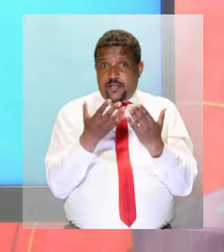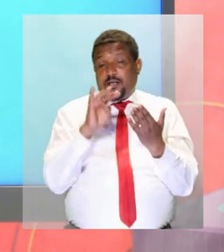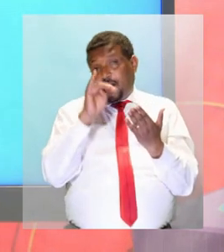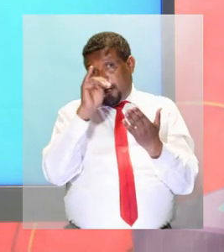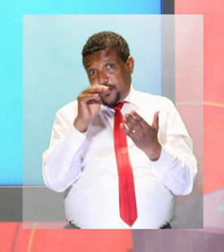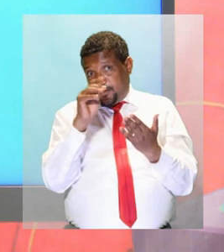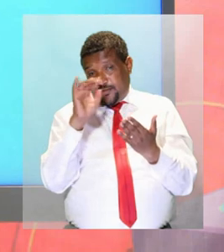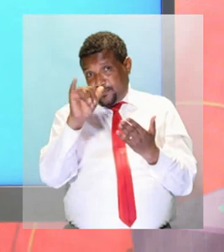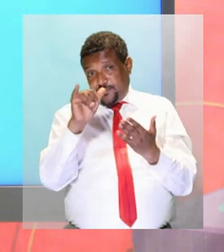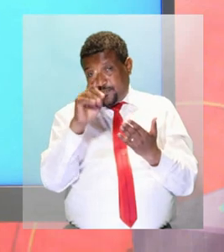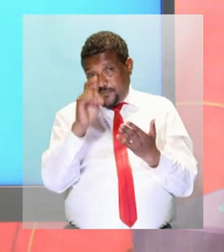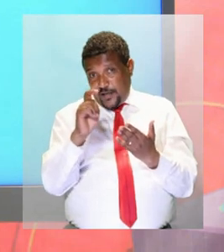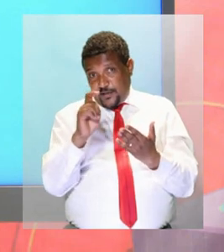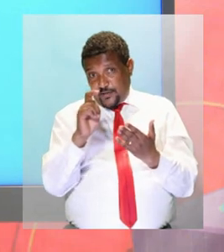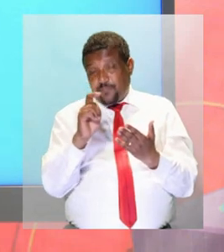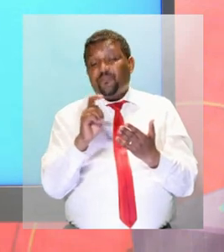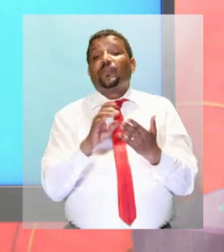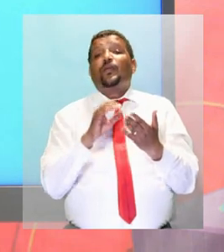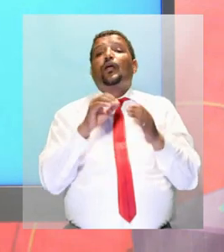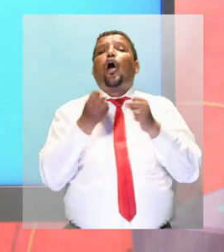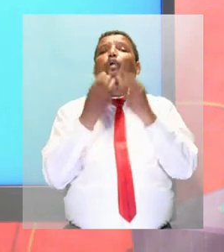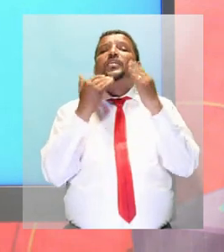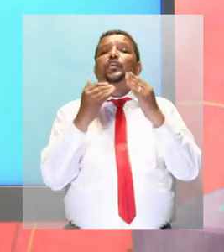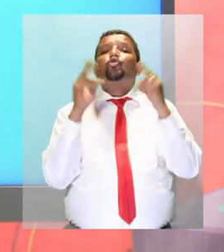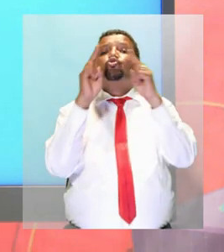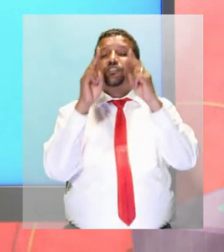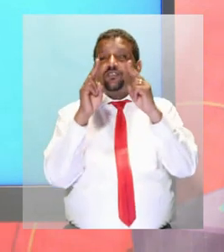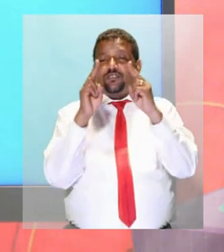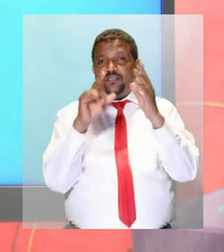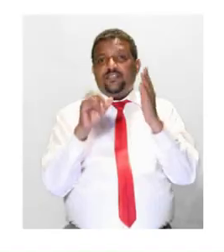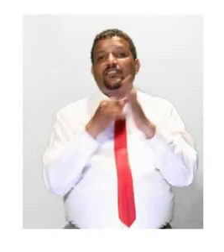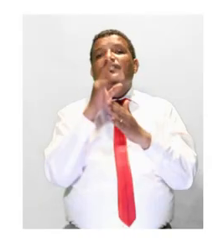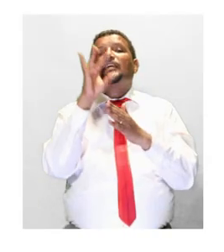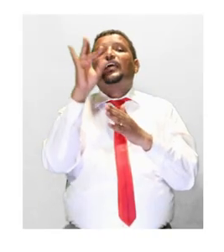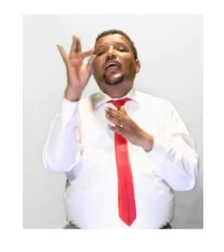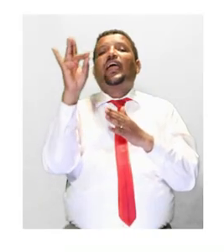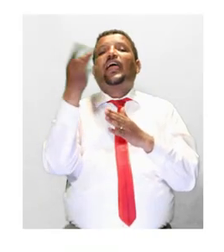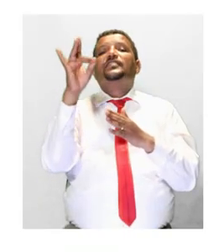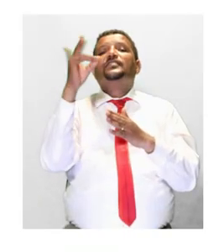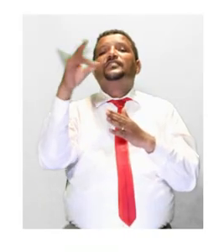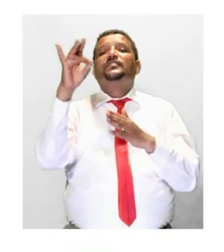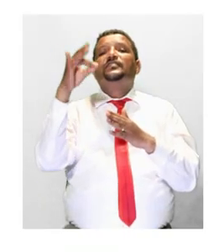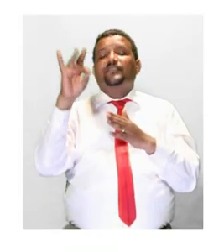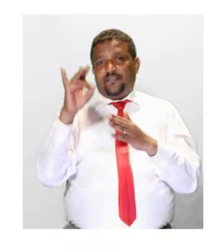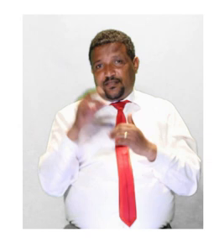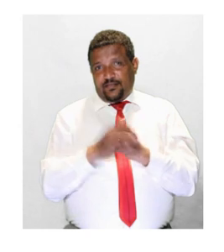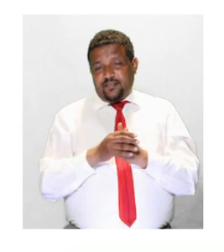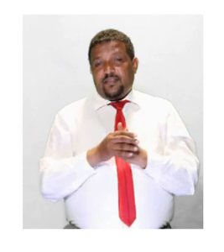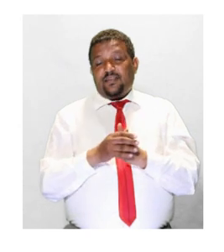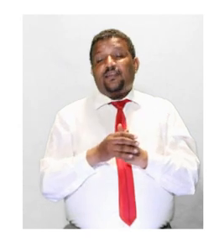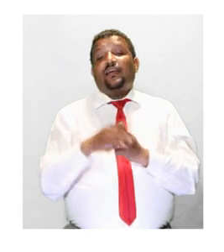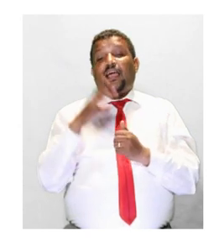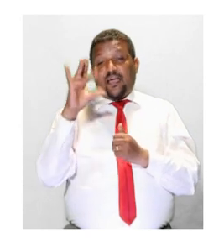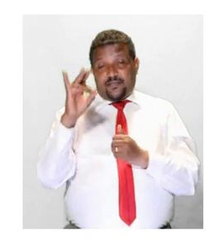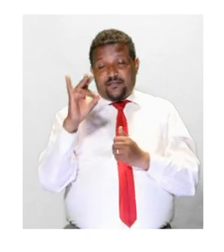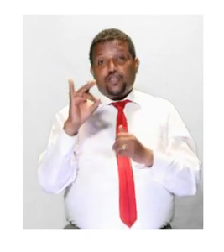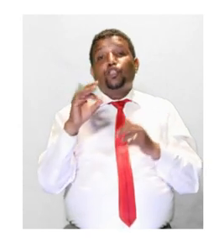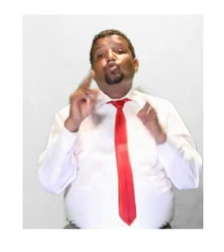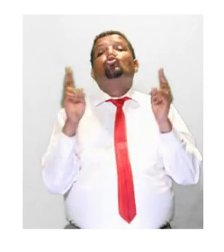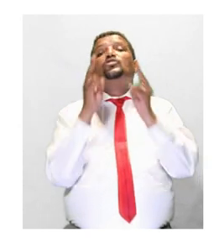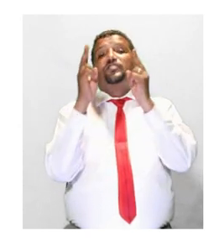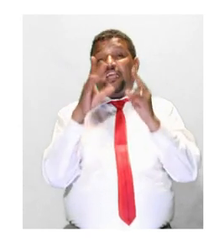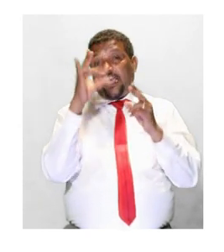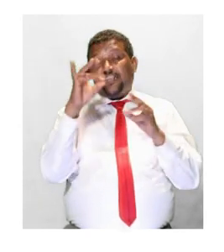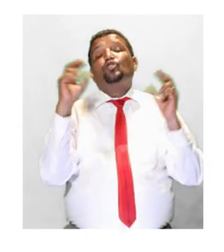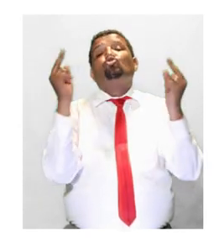of a commodity is how many utils? It is 18 utils, it is 8 utils and 8